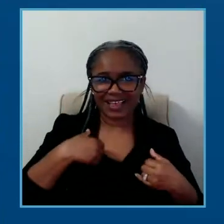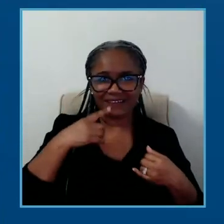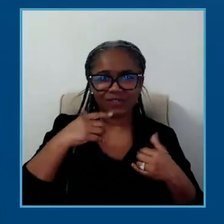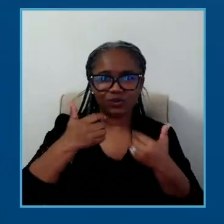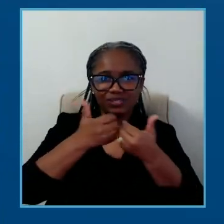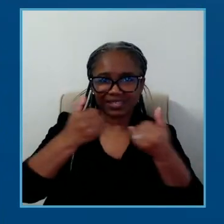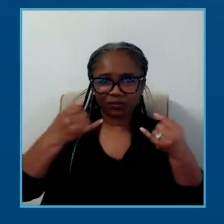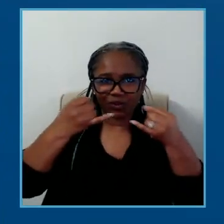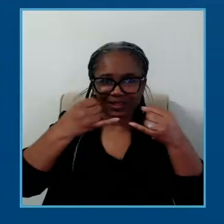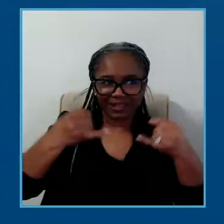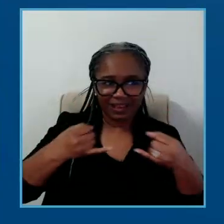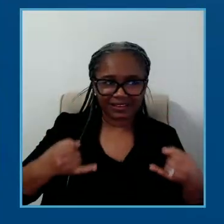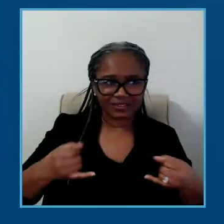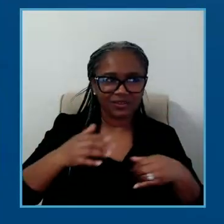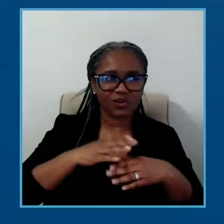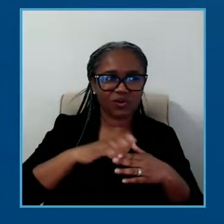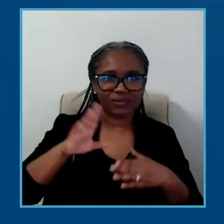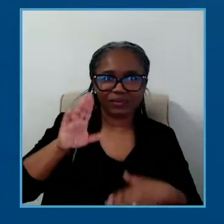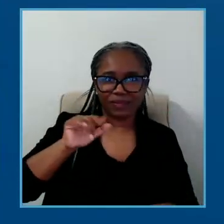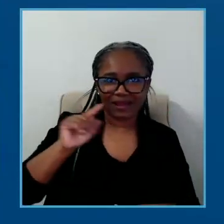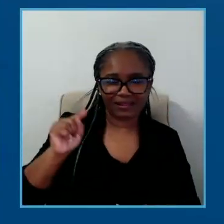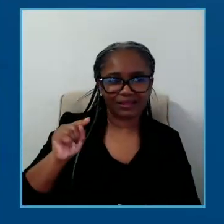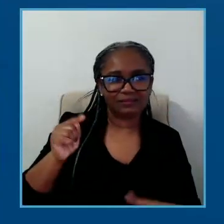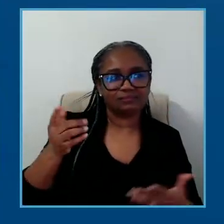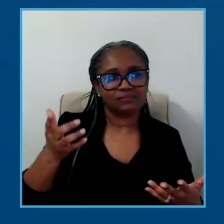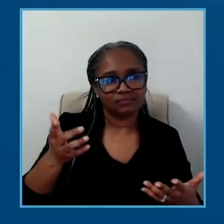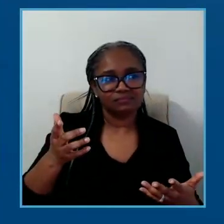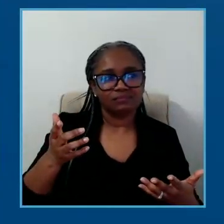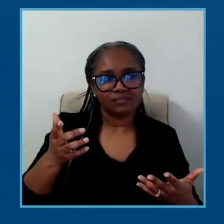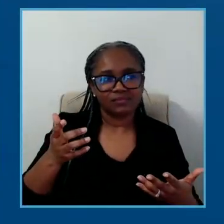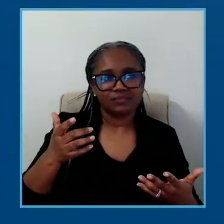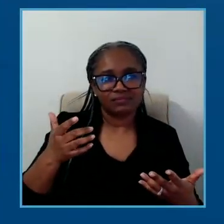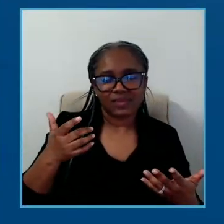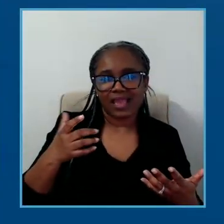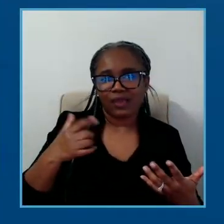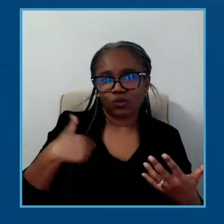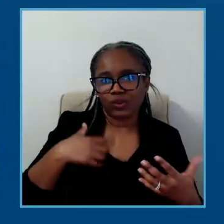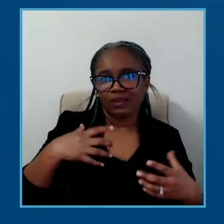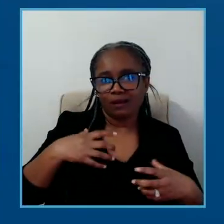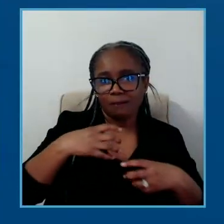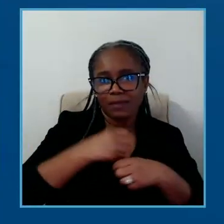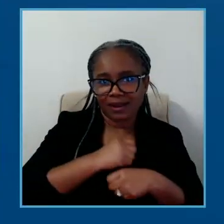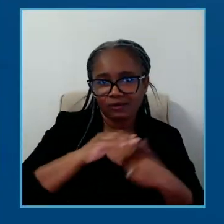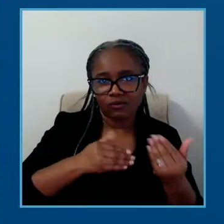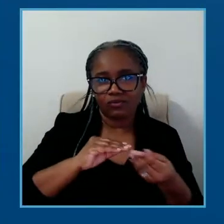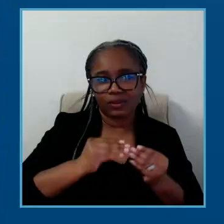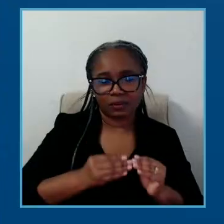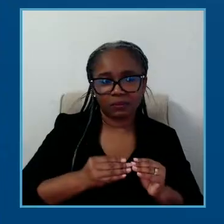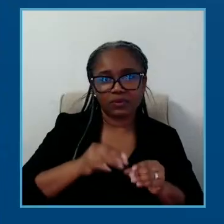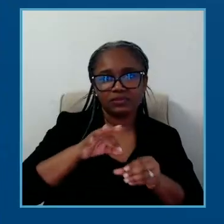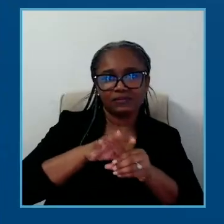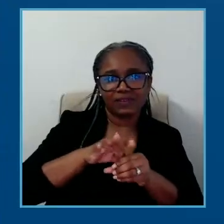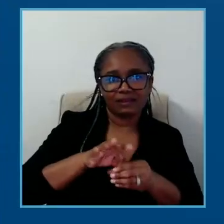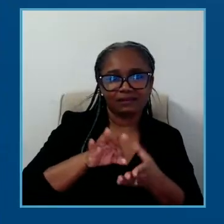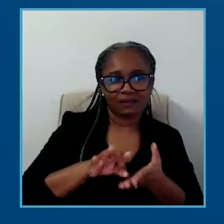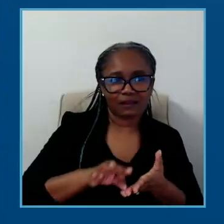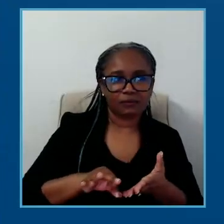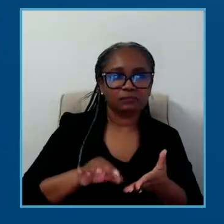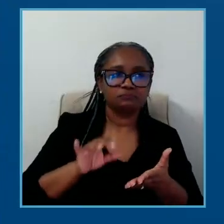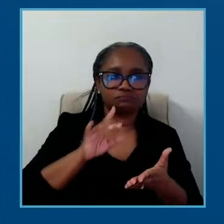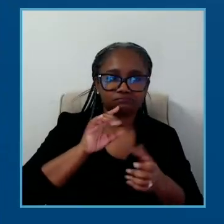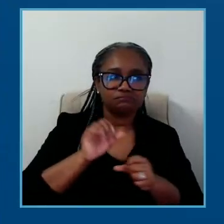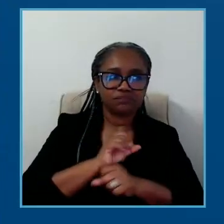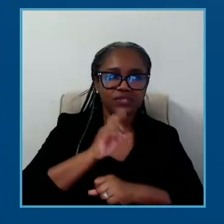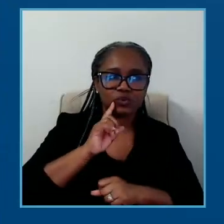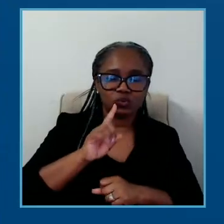unfair to the female candidates. And I know one of the gentlemen, said that earlier throughout the